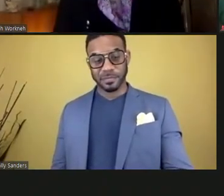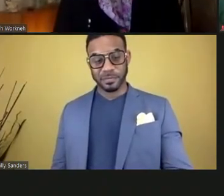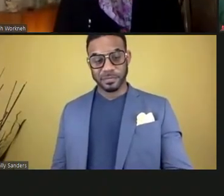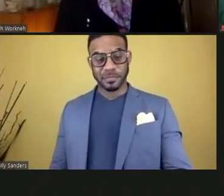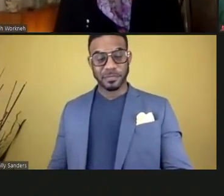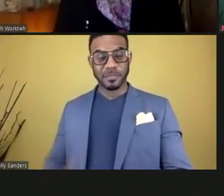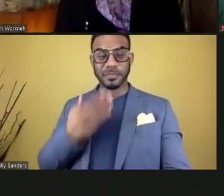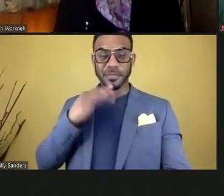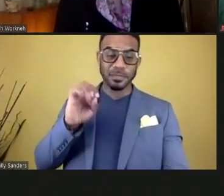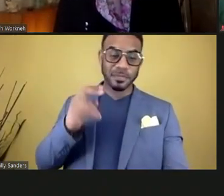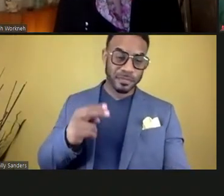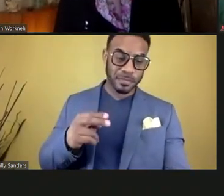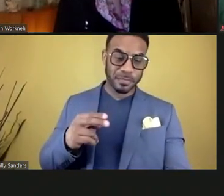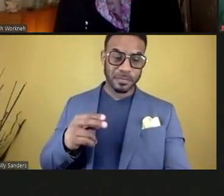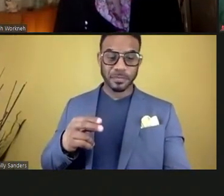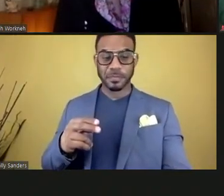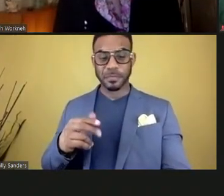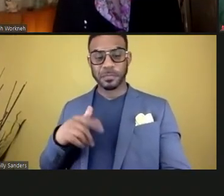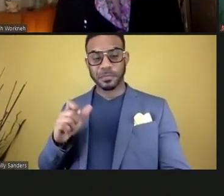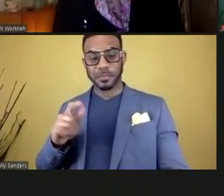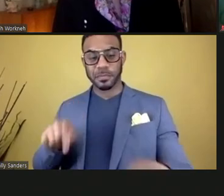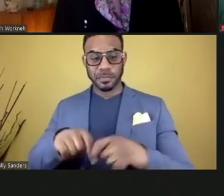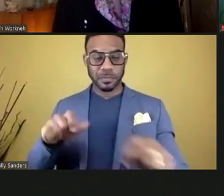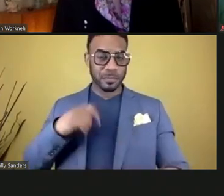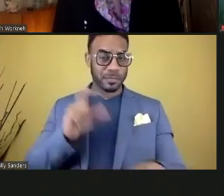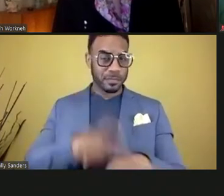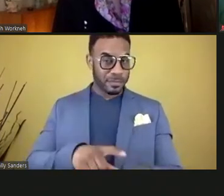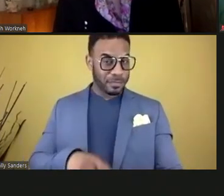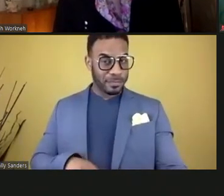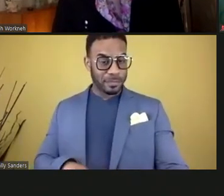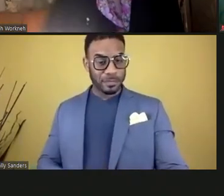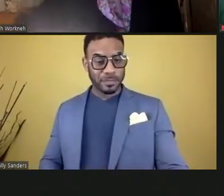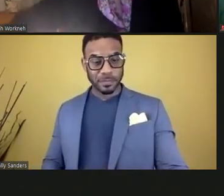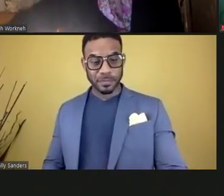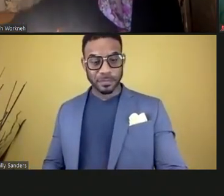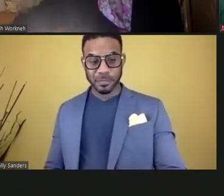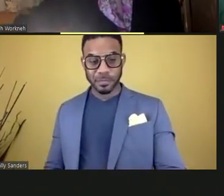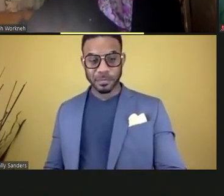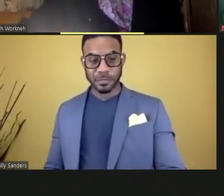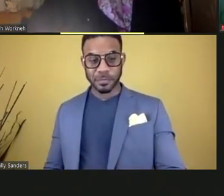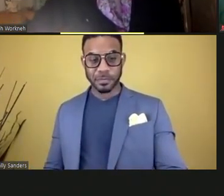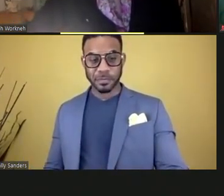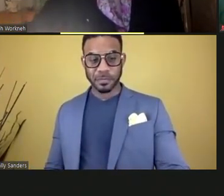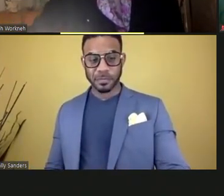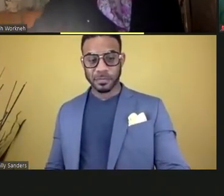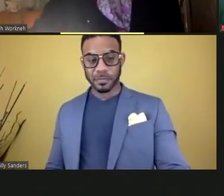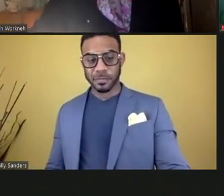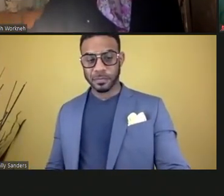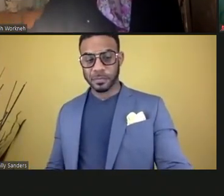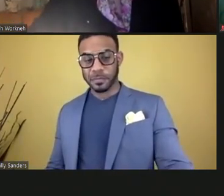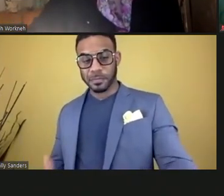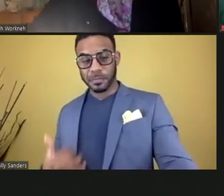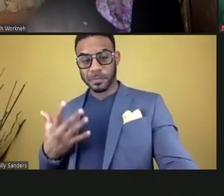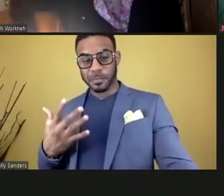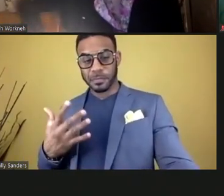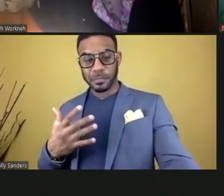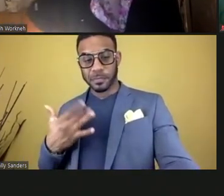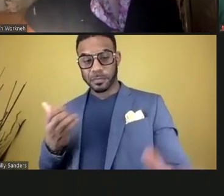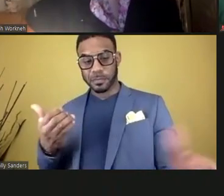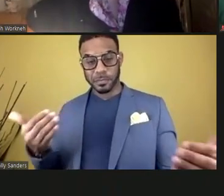Thank you, Sarah. You know, we need to close out our time with each other. And I just want to